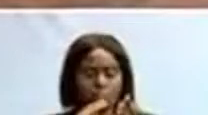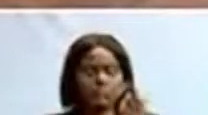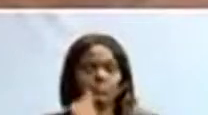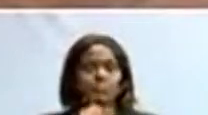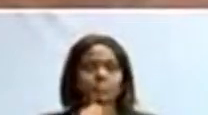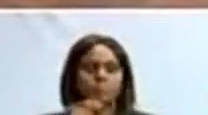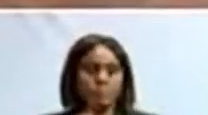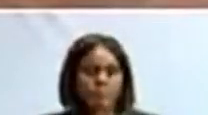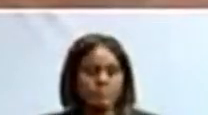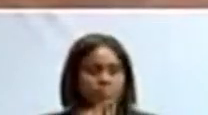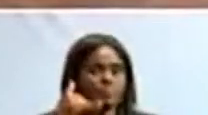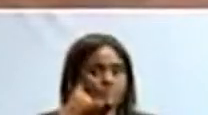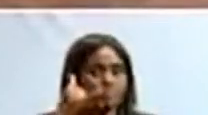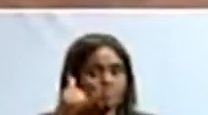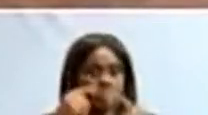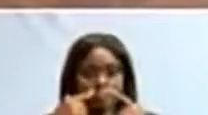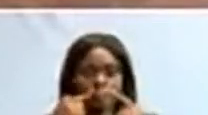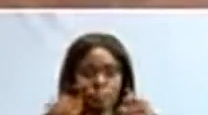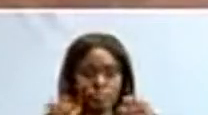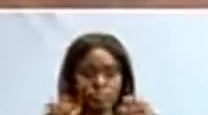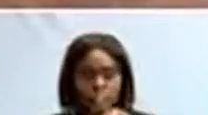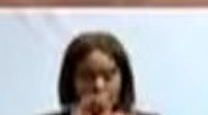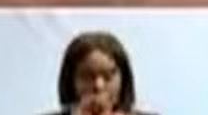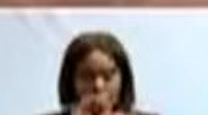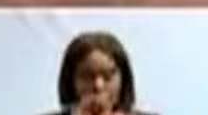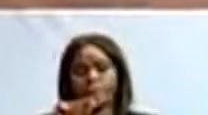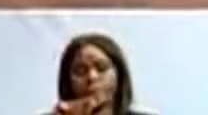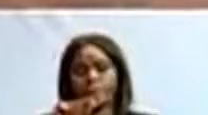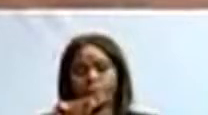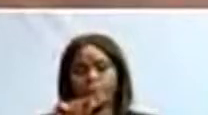budget co-secular extract for the